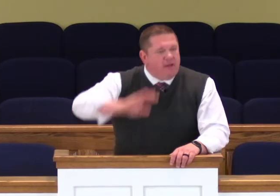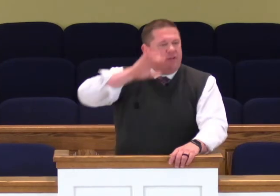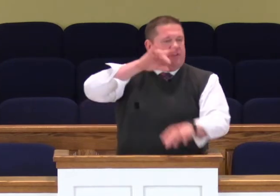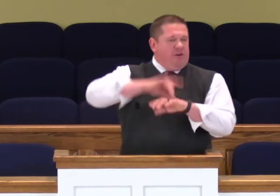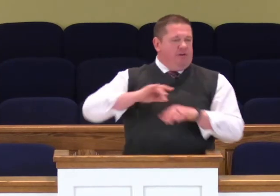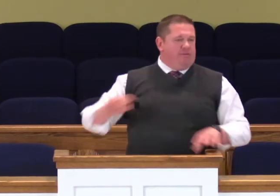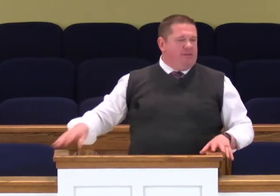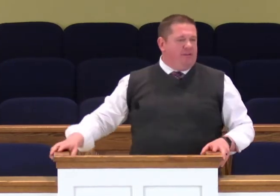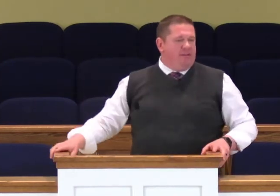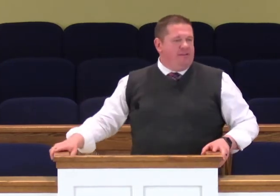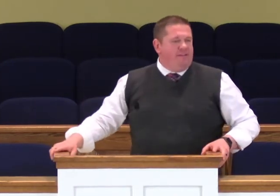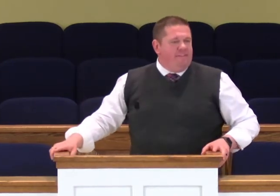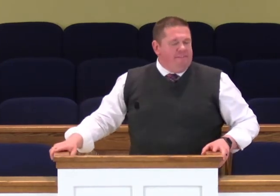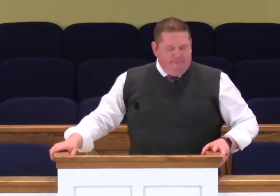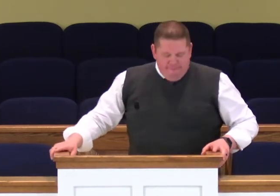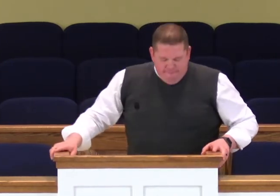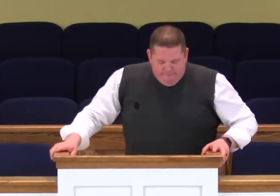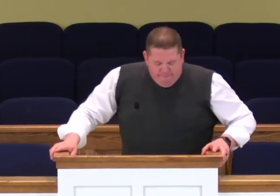God of the earth.